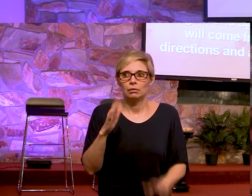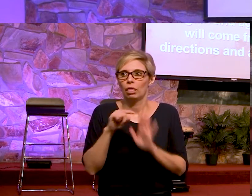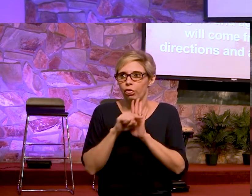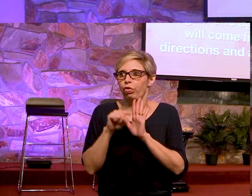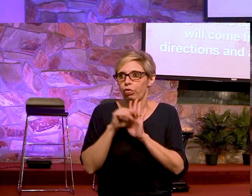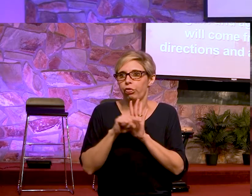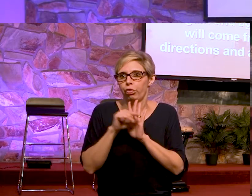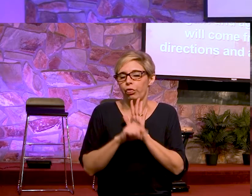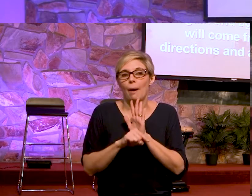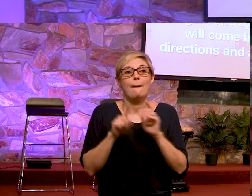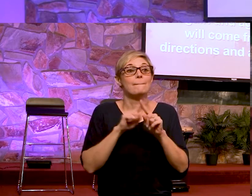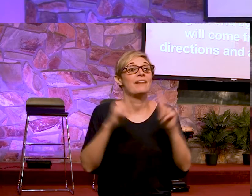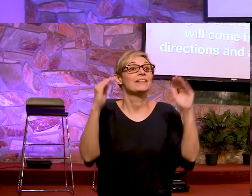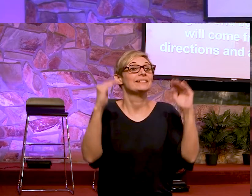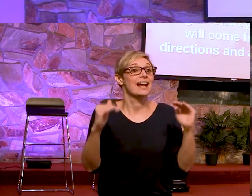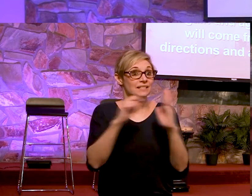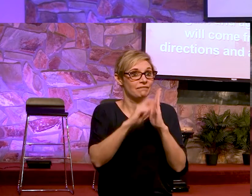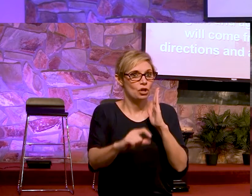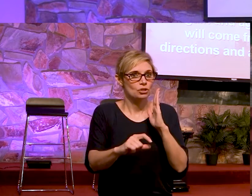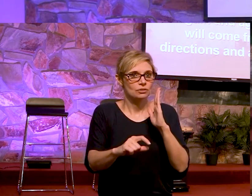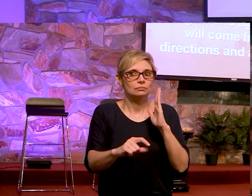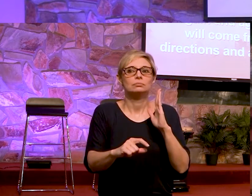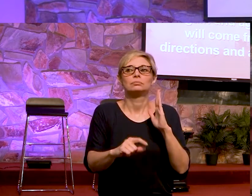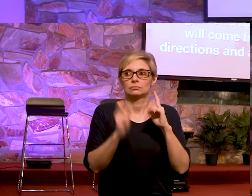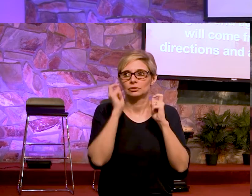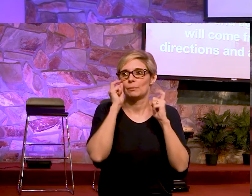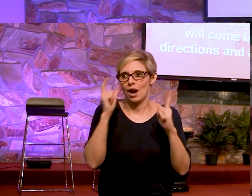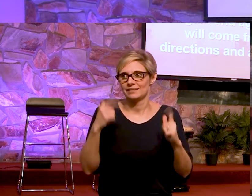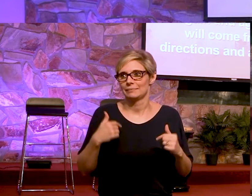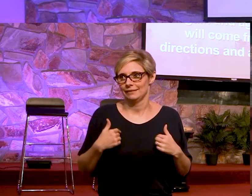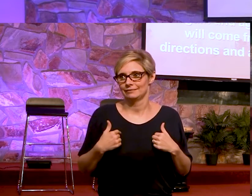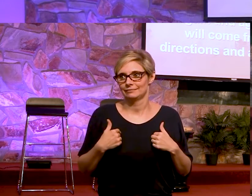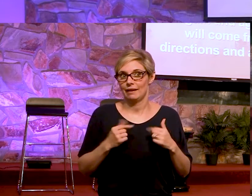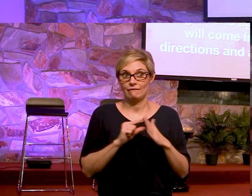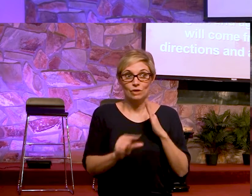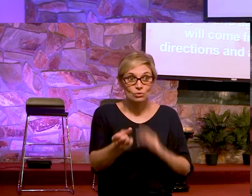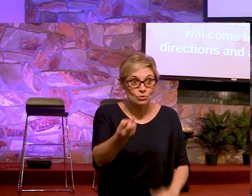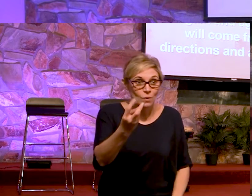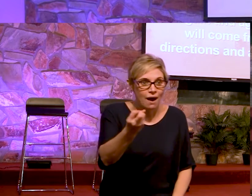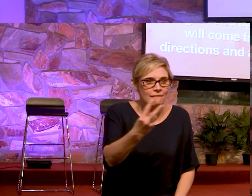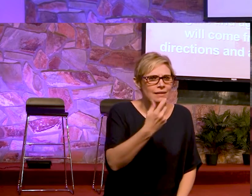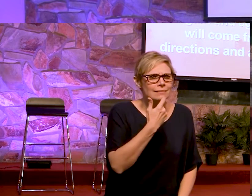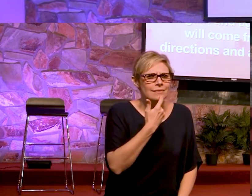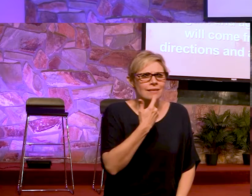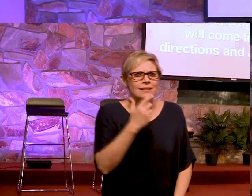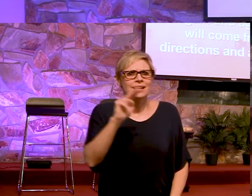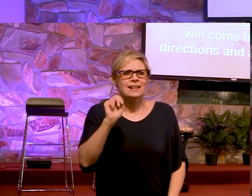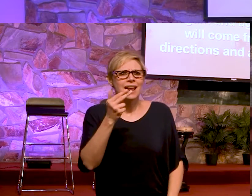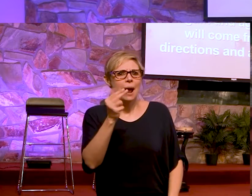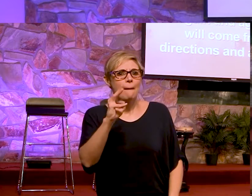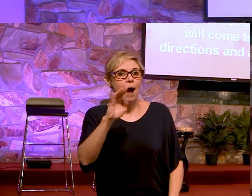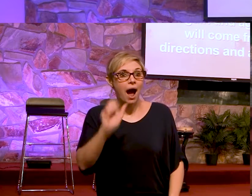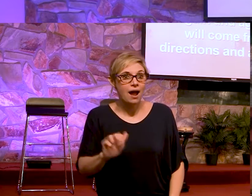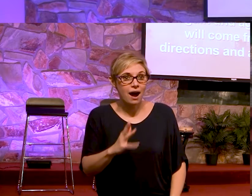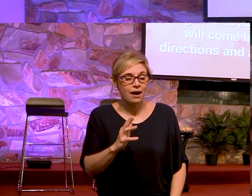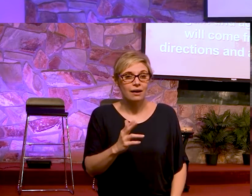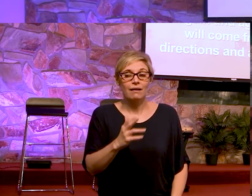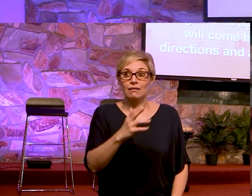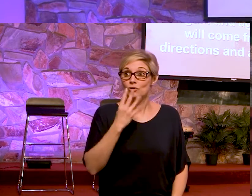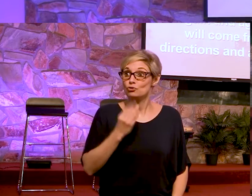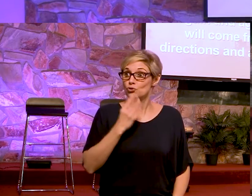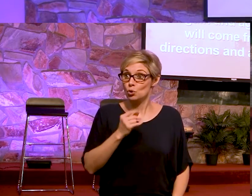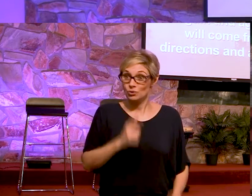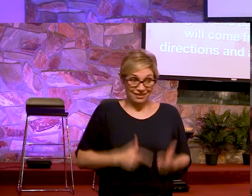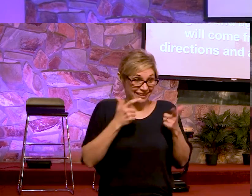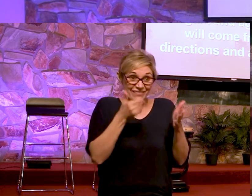This next verse does, though. Verse 12. Nehemiah says, the Jews who lived near